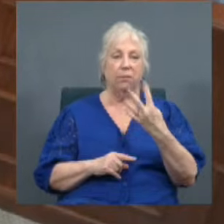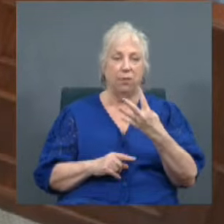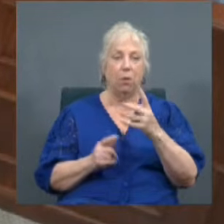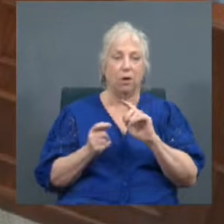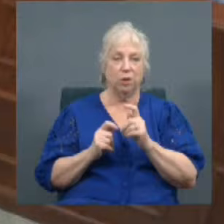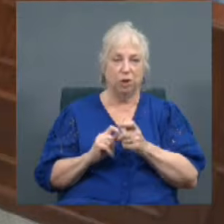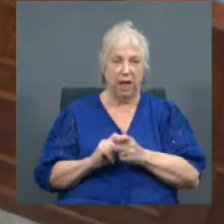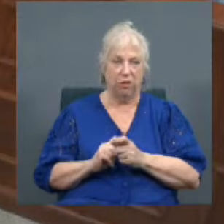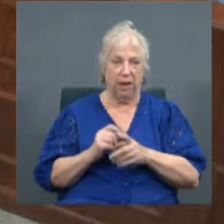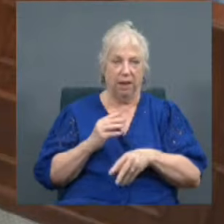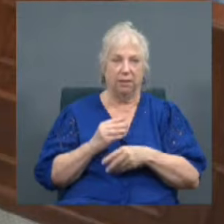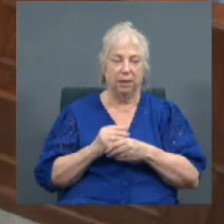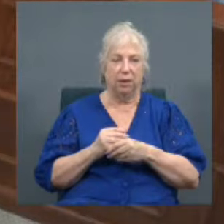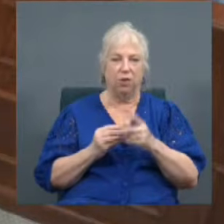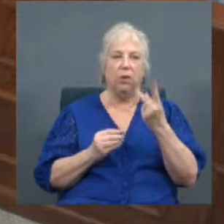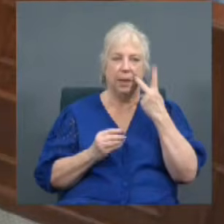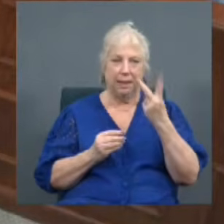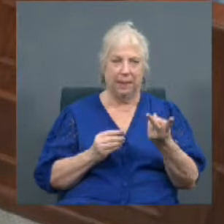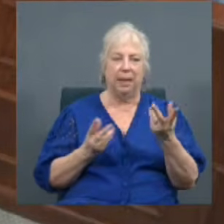you can see as read.